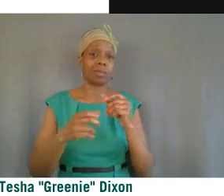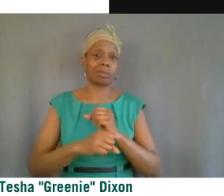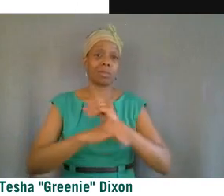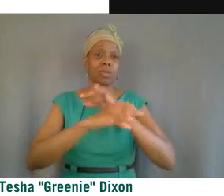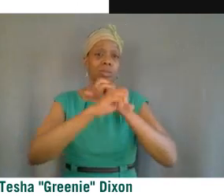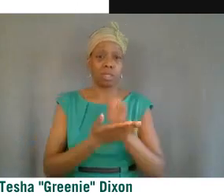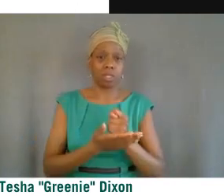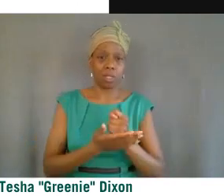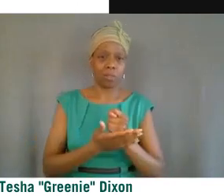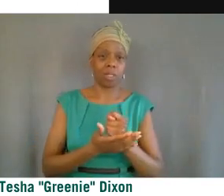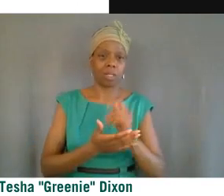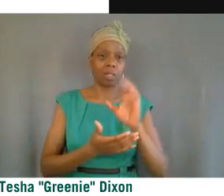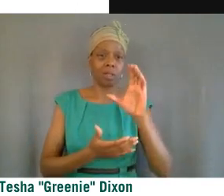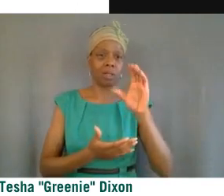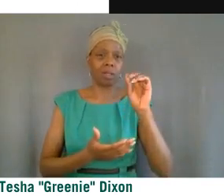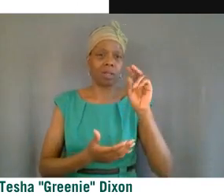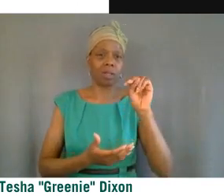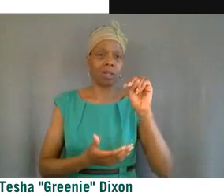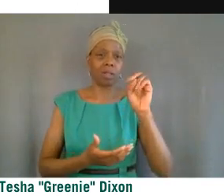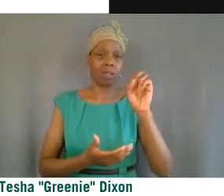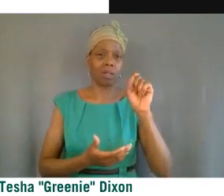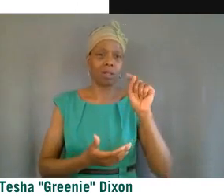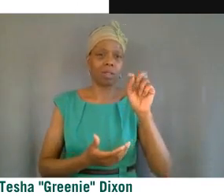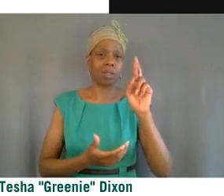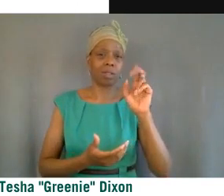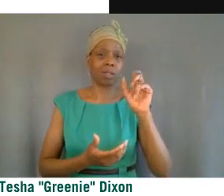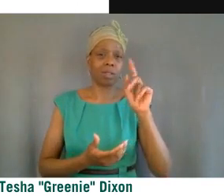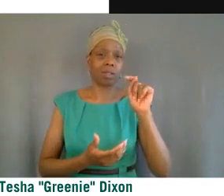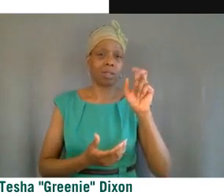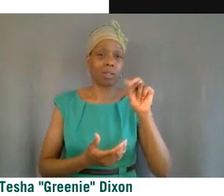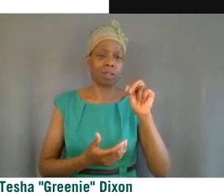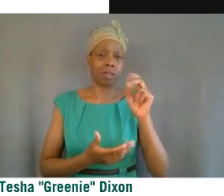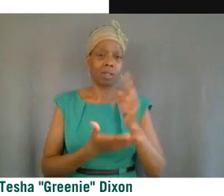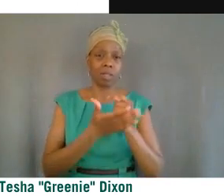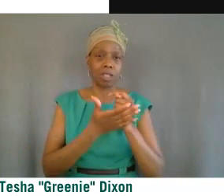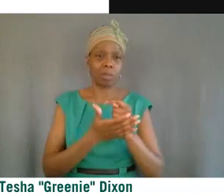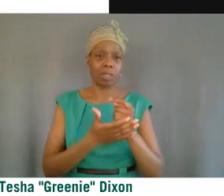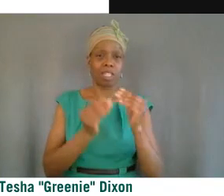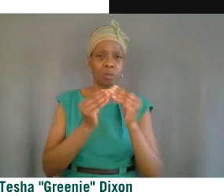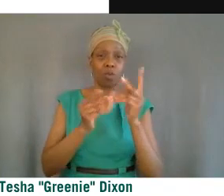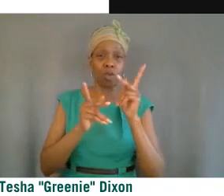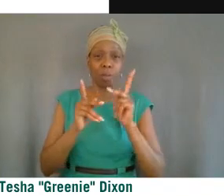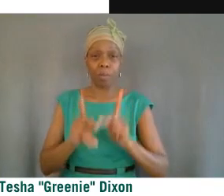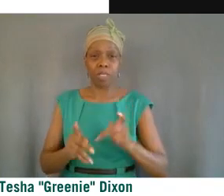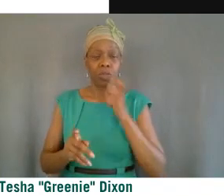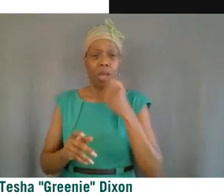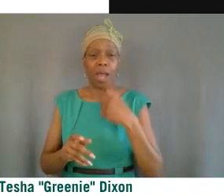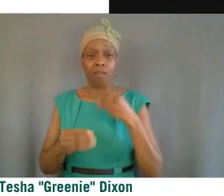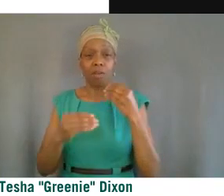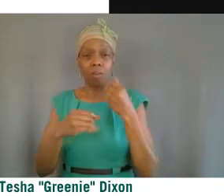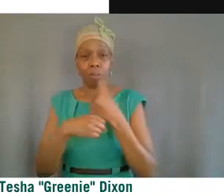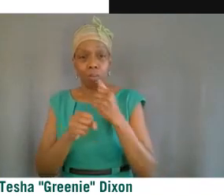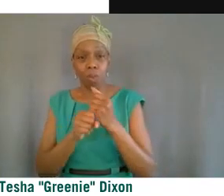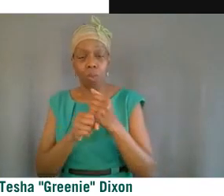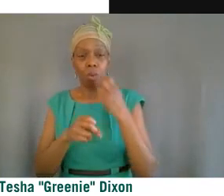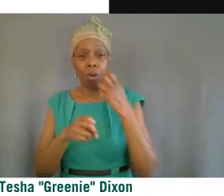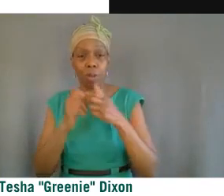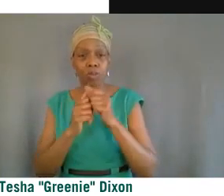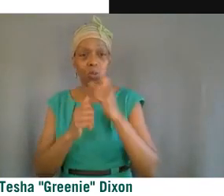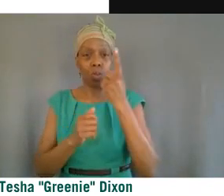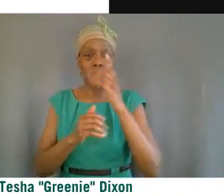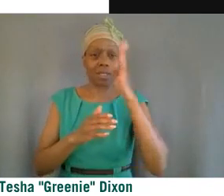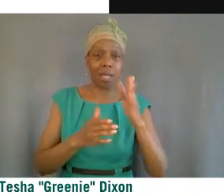have more trouble on one side than the other. And what constraint therapy is essentially is a